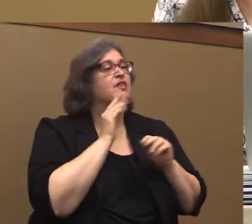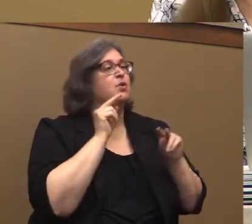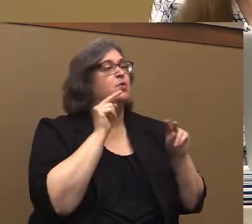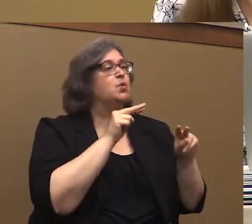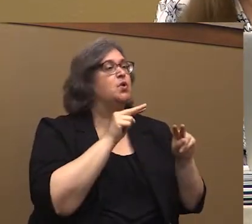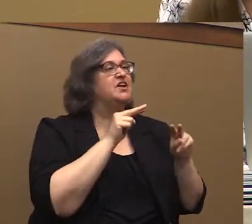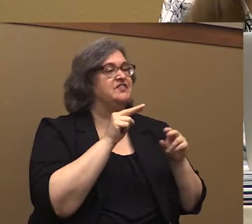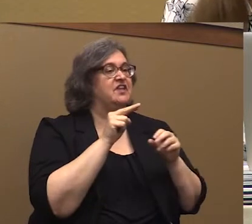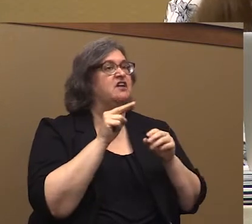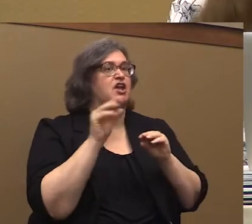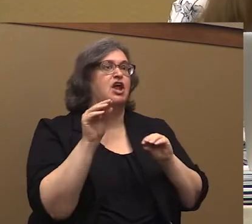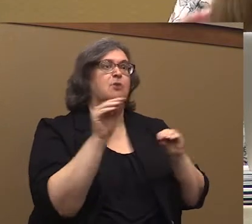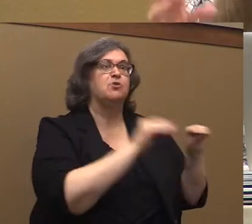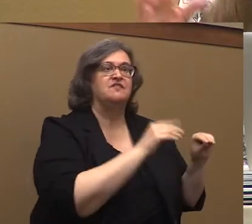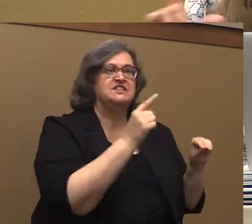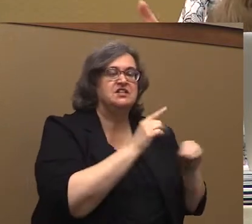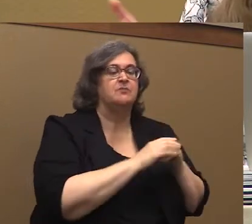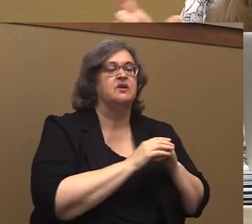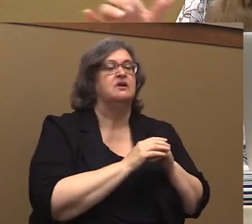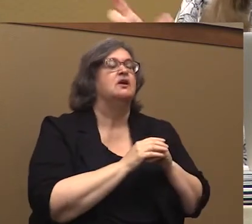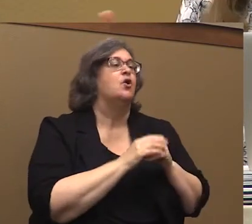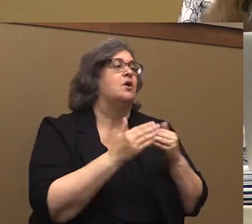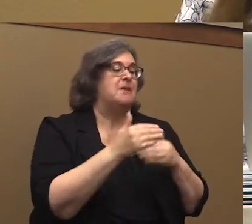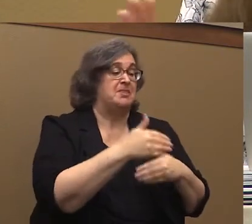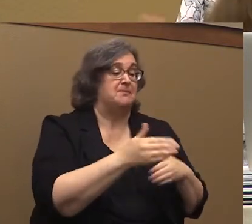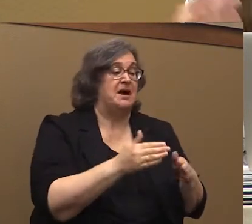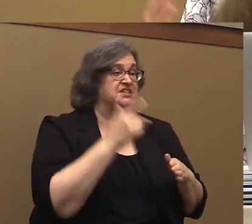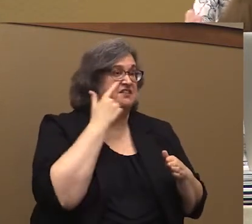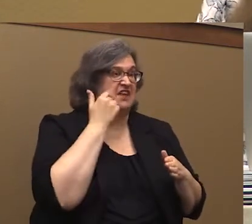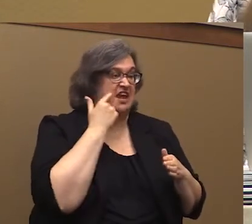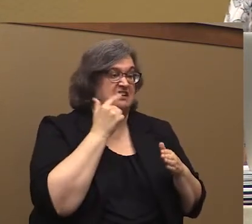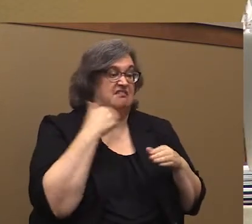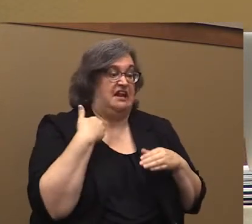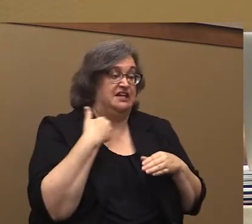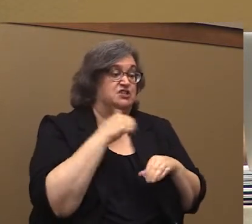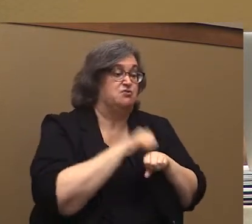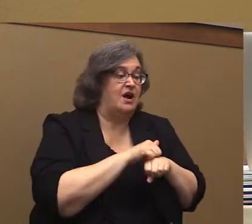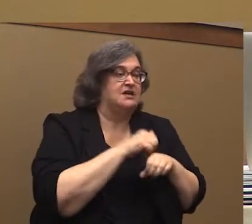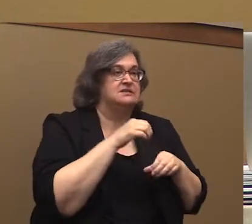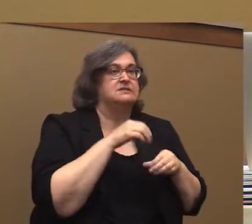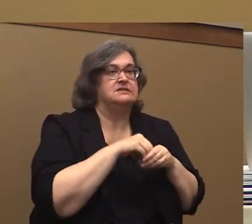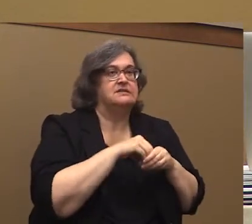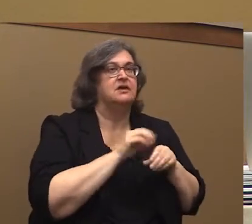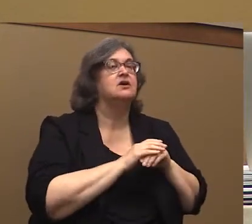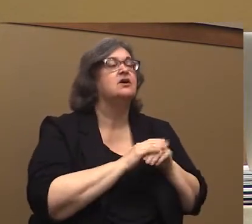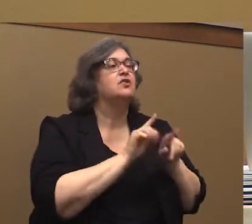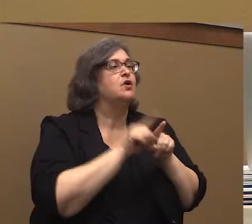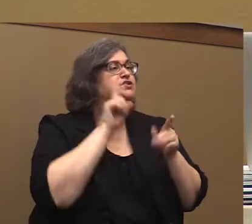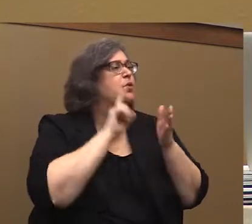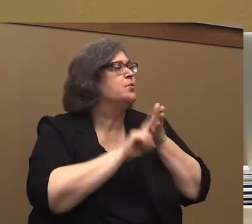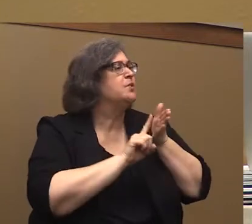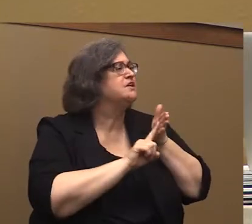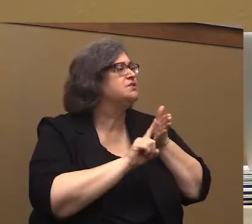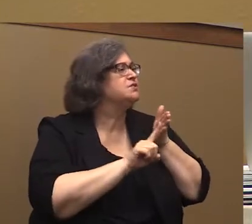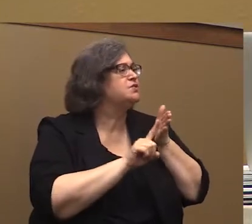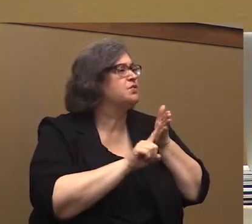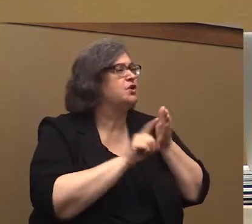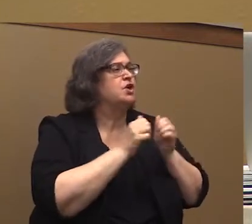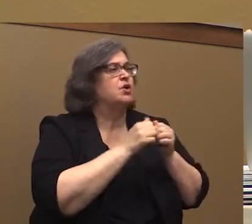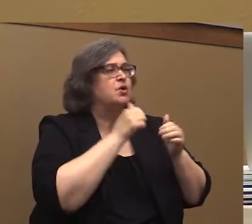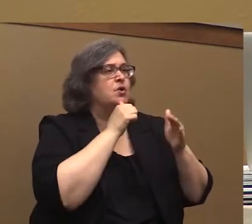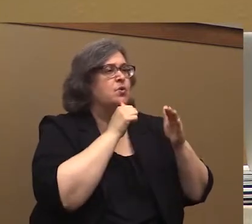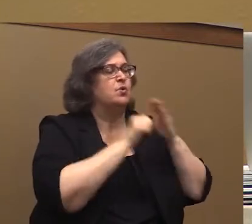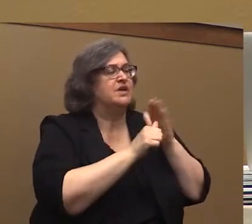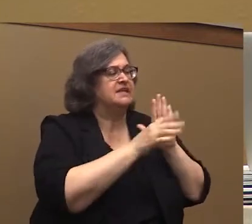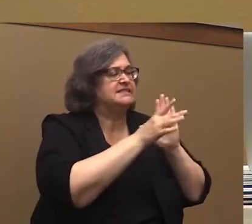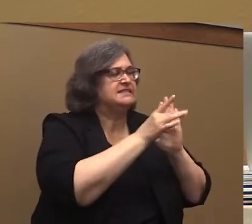just talked about, the cupboard story and the box of rocks candy kind of idea. They did something with